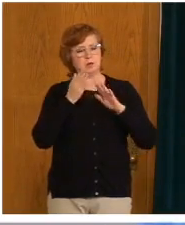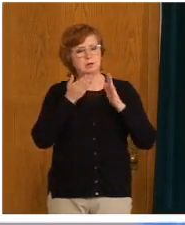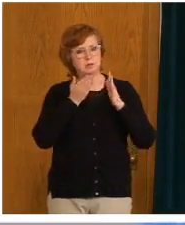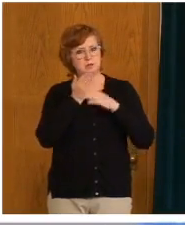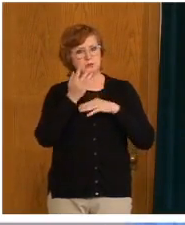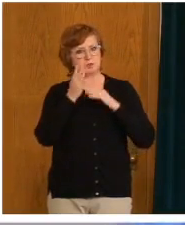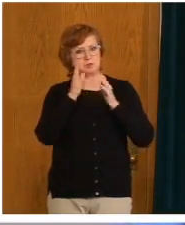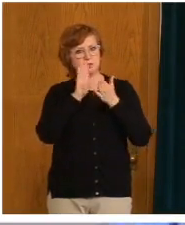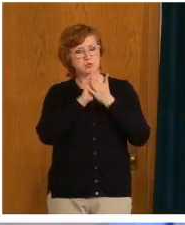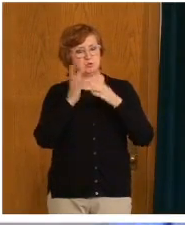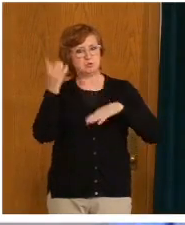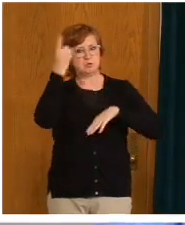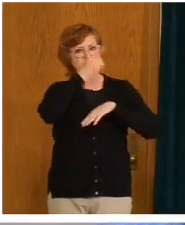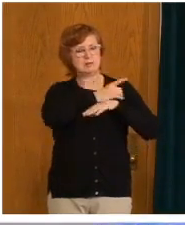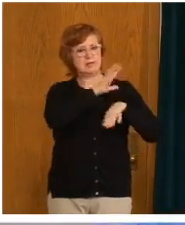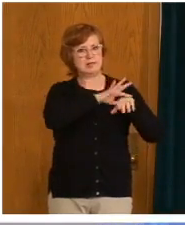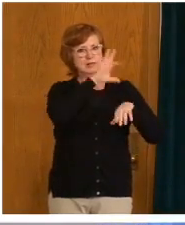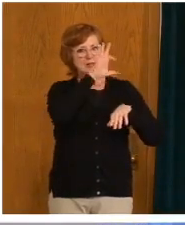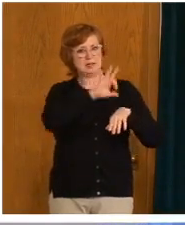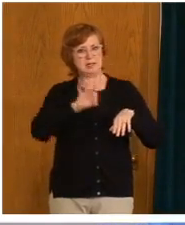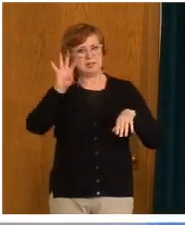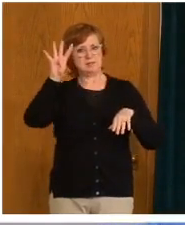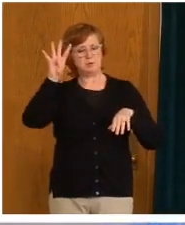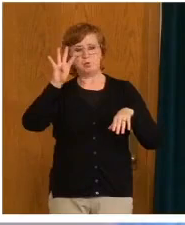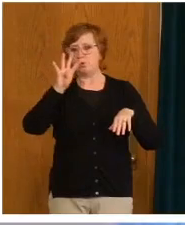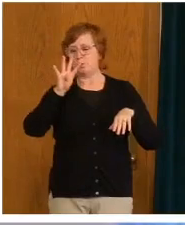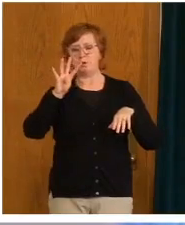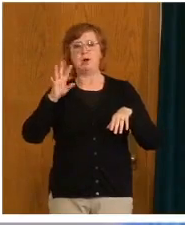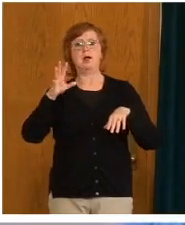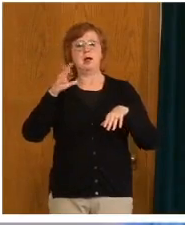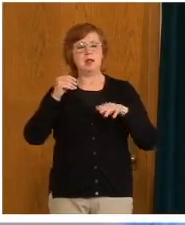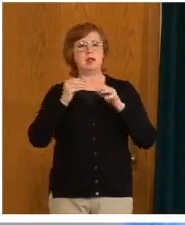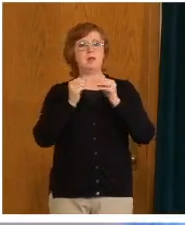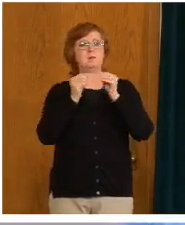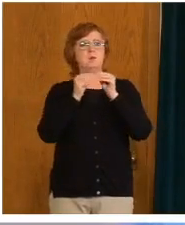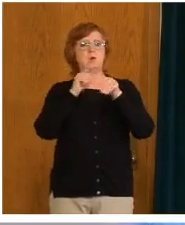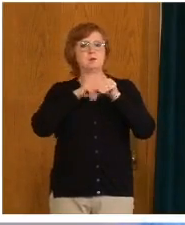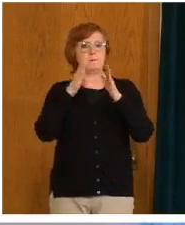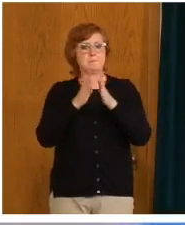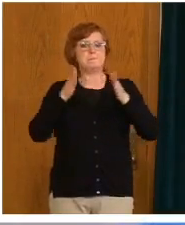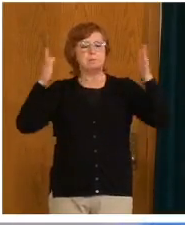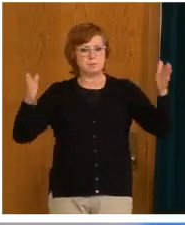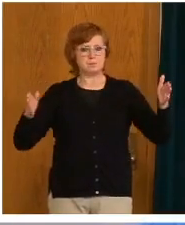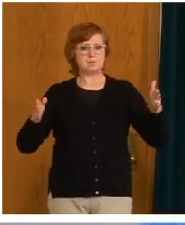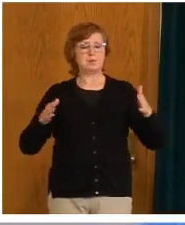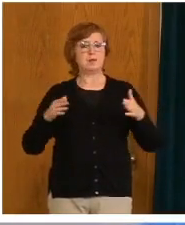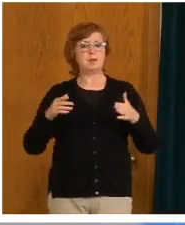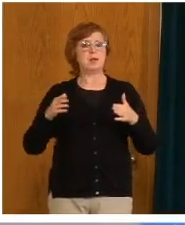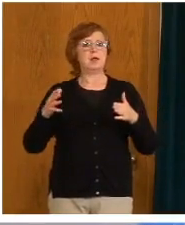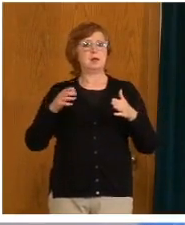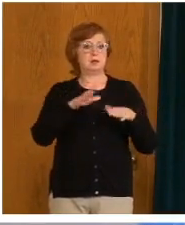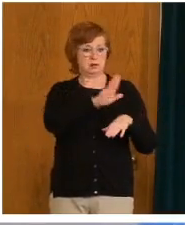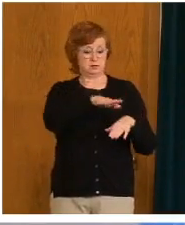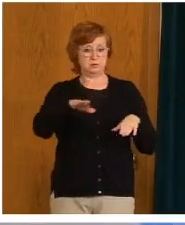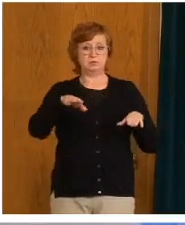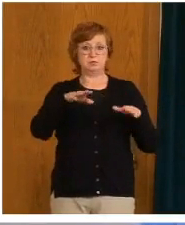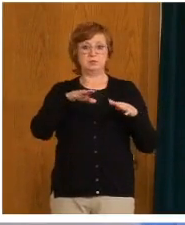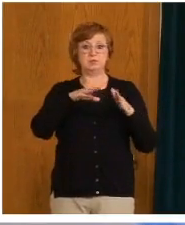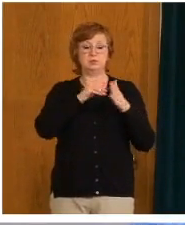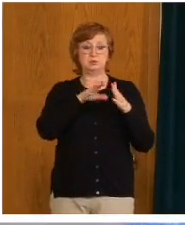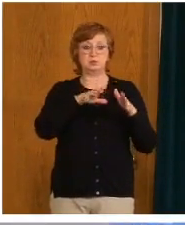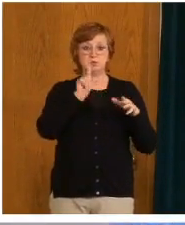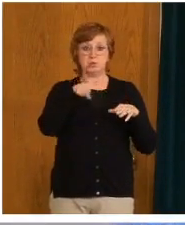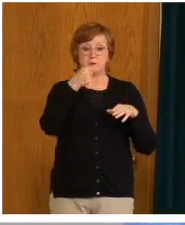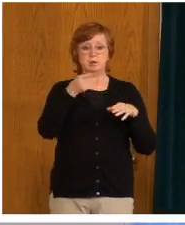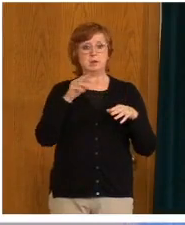we're going to allow families to come to the school to be vaccinated with their kids. So it's not just focusing on the kids, but really we're going to, the